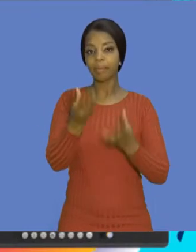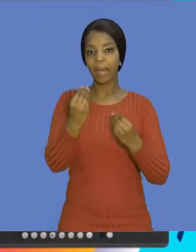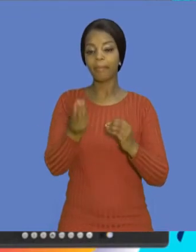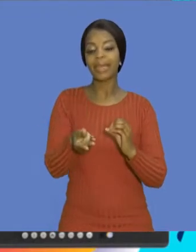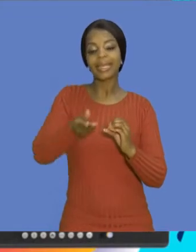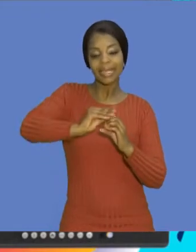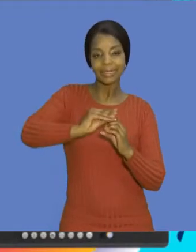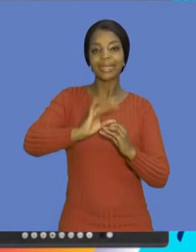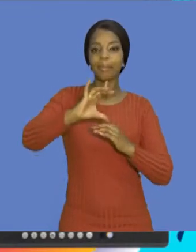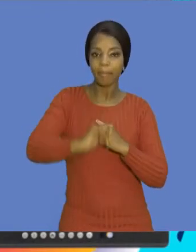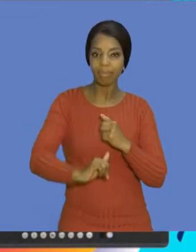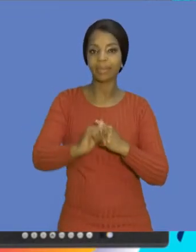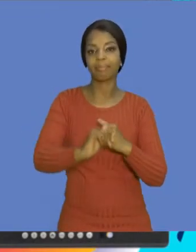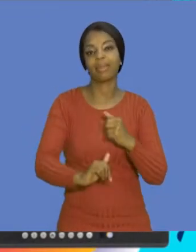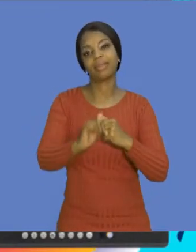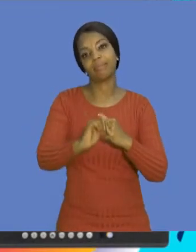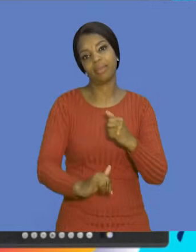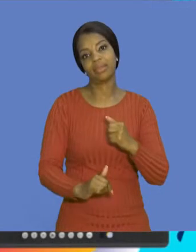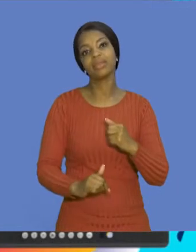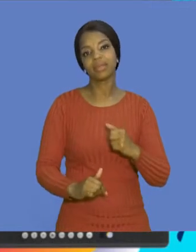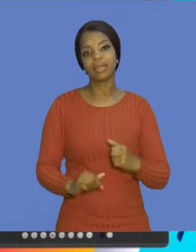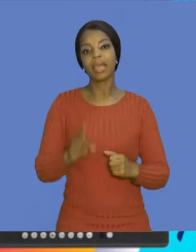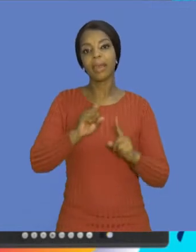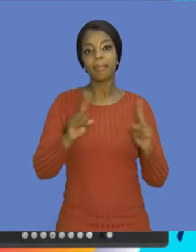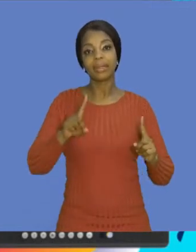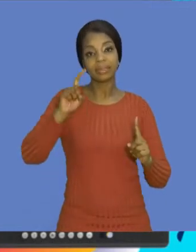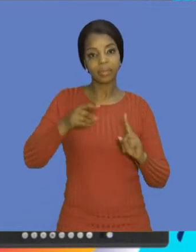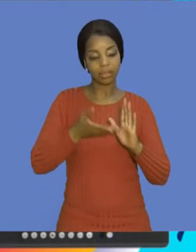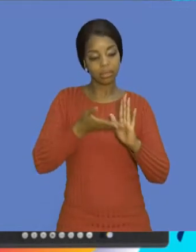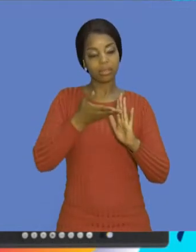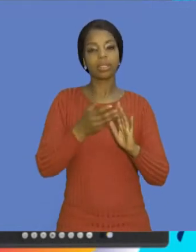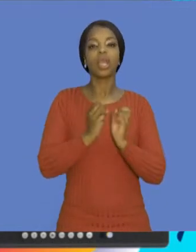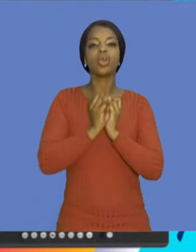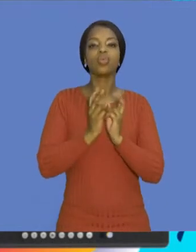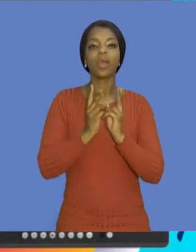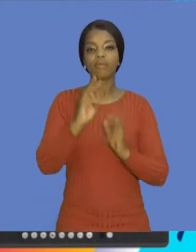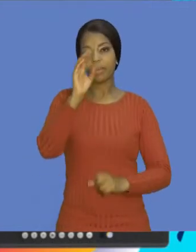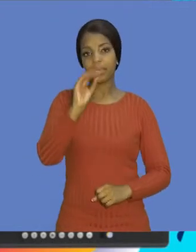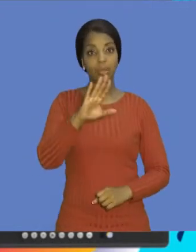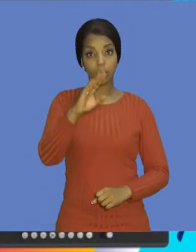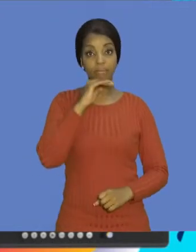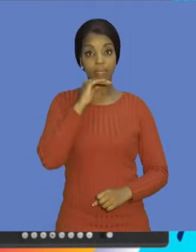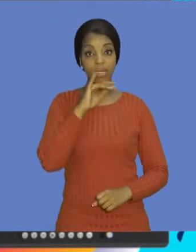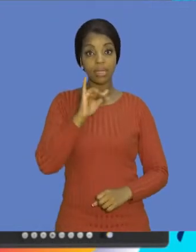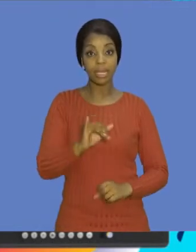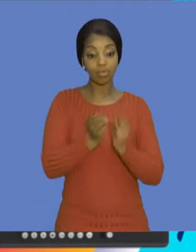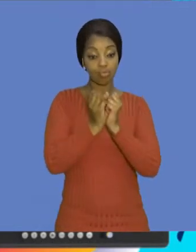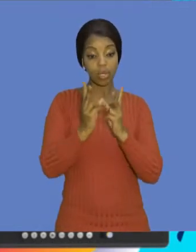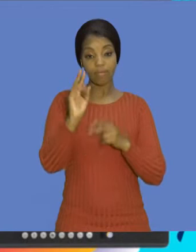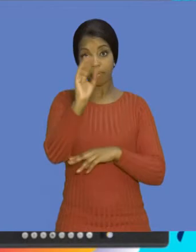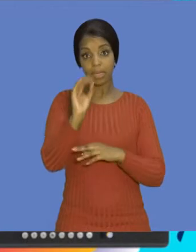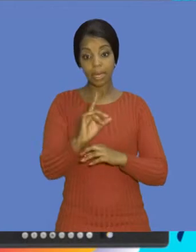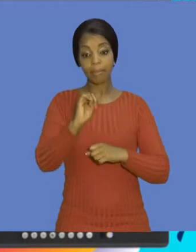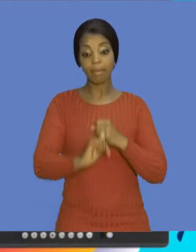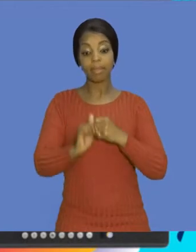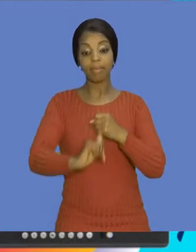month, but it must amount to 12%. So not necessarily that they're going to get 12% every month. No, they're going